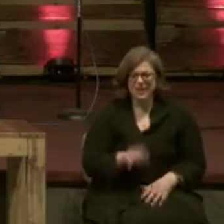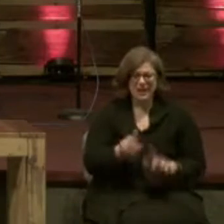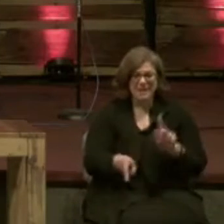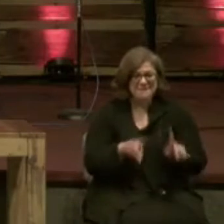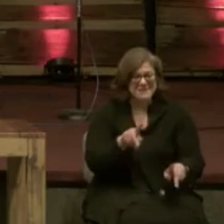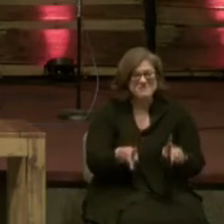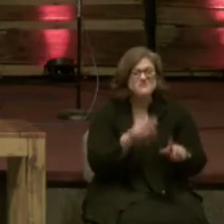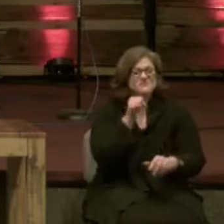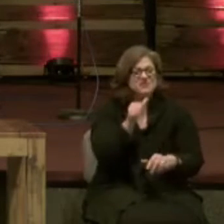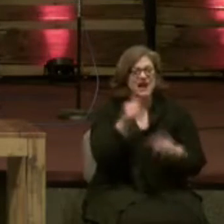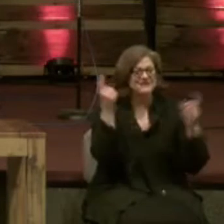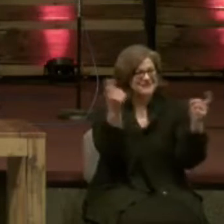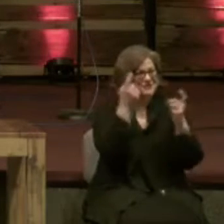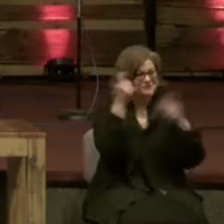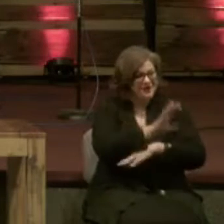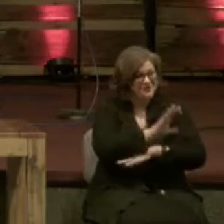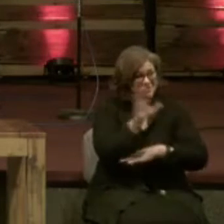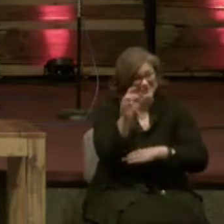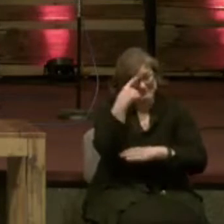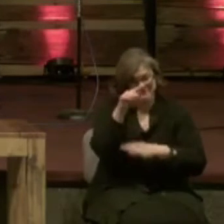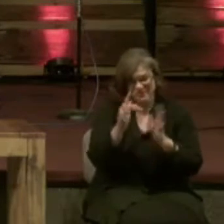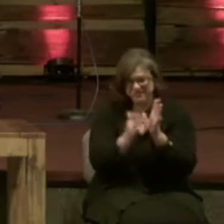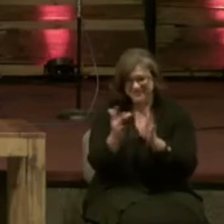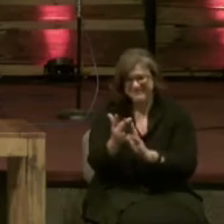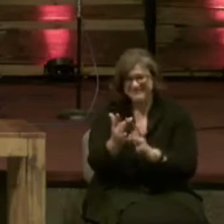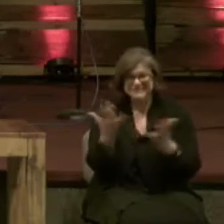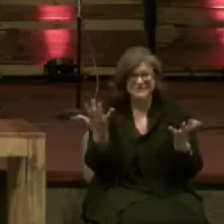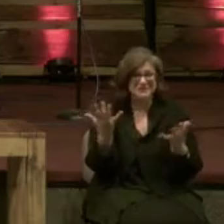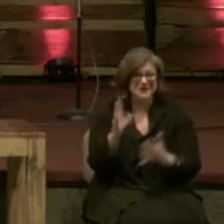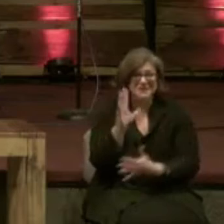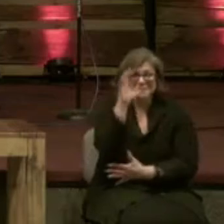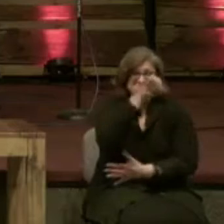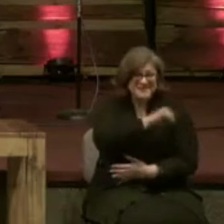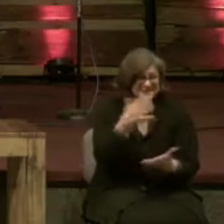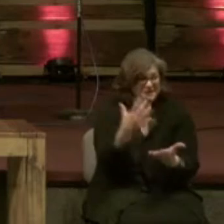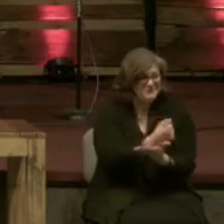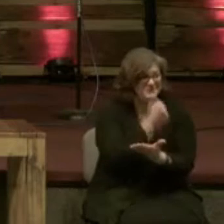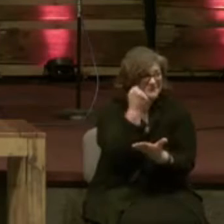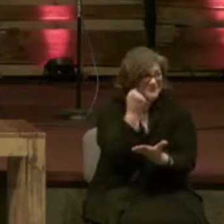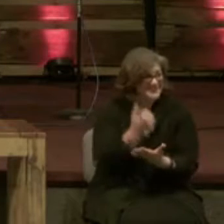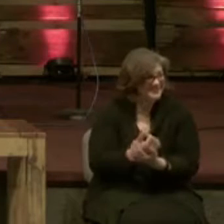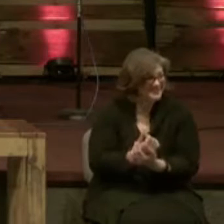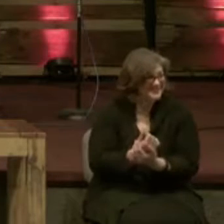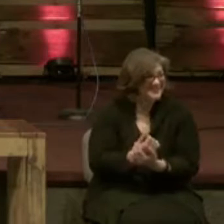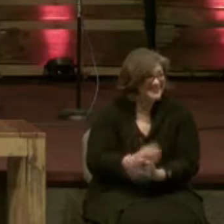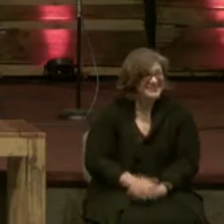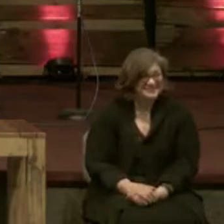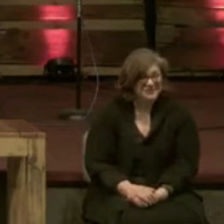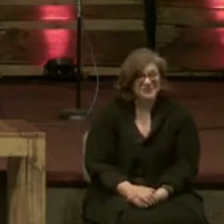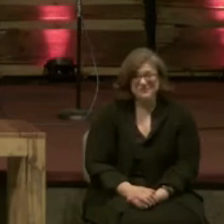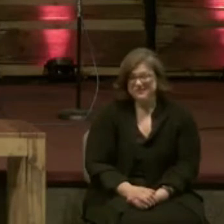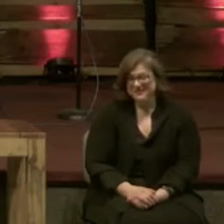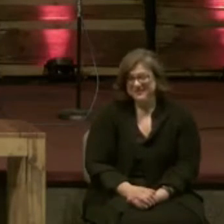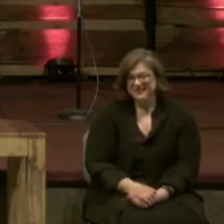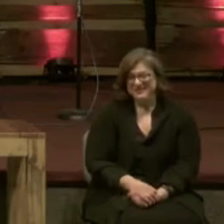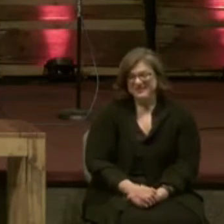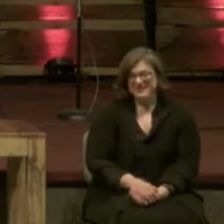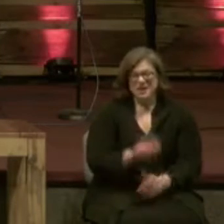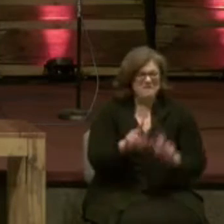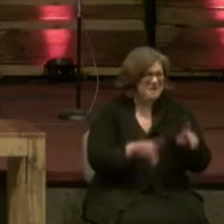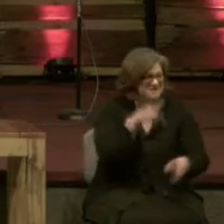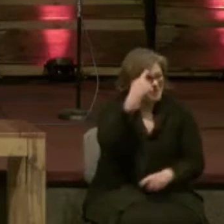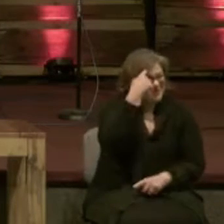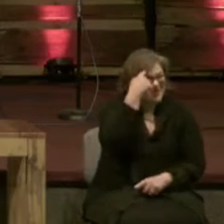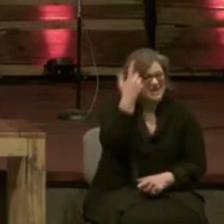on celebrating Jesus during the Christmas season because they think it's about what they can get or what they can give to others. They think it's about